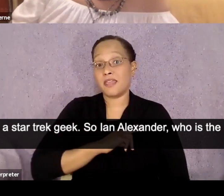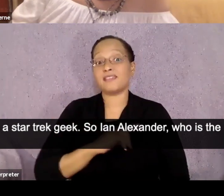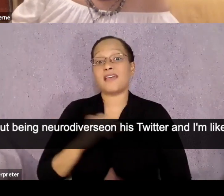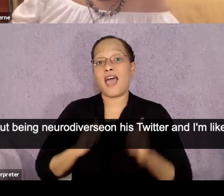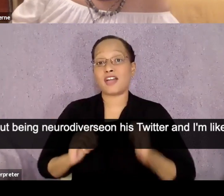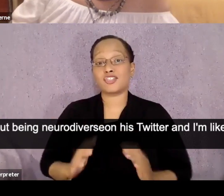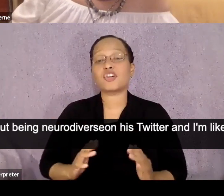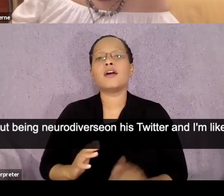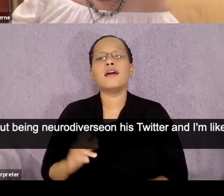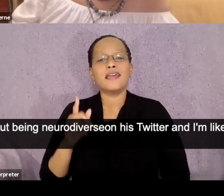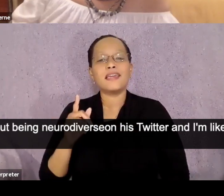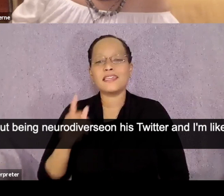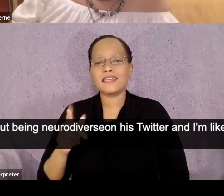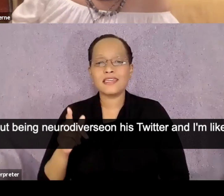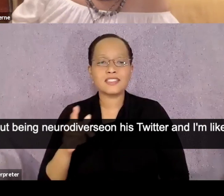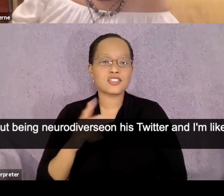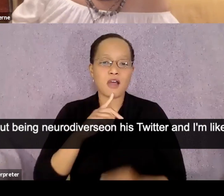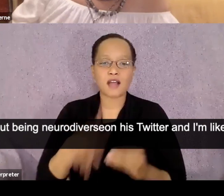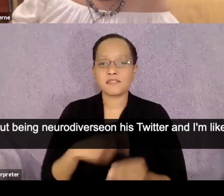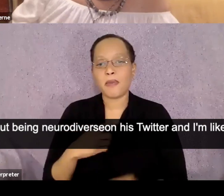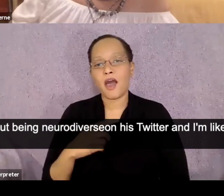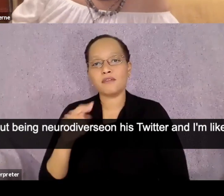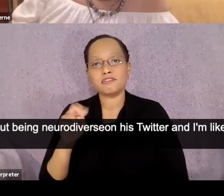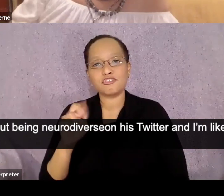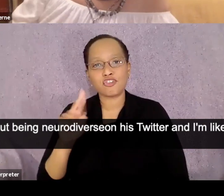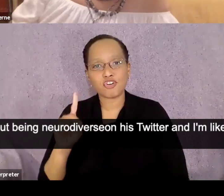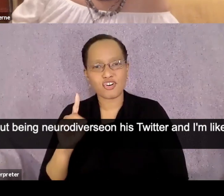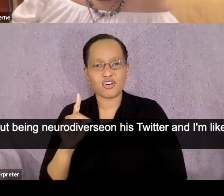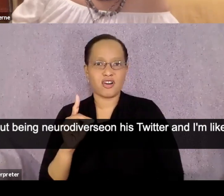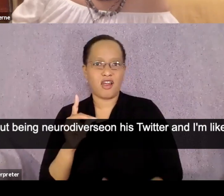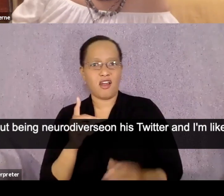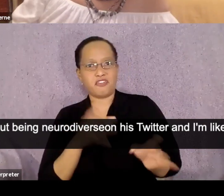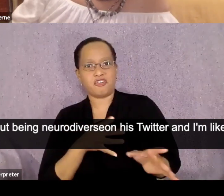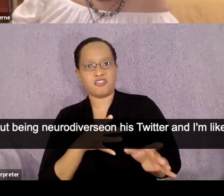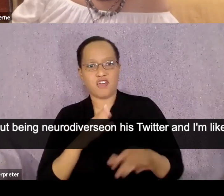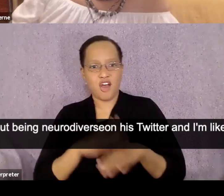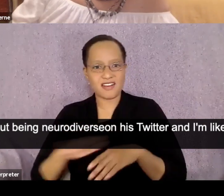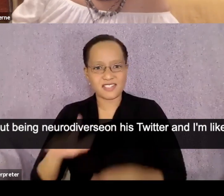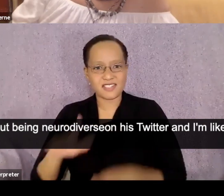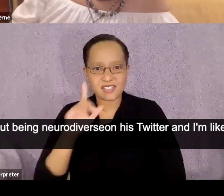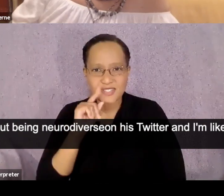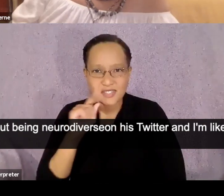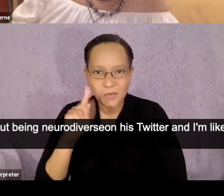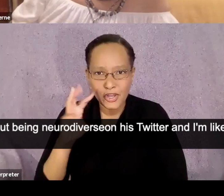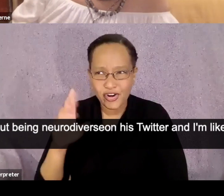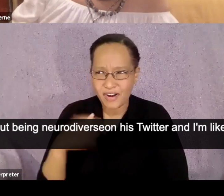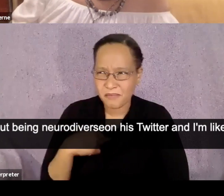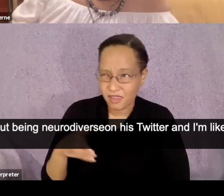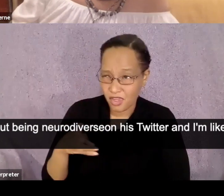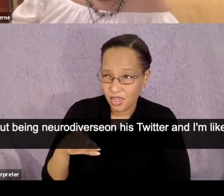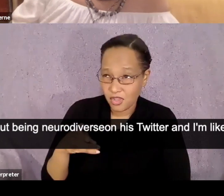all ACAB and talking about being neurodiverse on his Twitter. And I'm like, we did this, he did this, we did